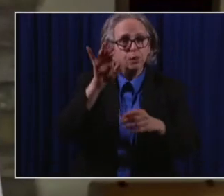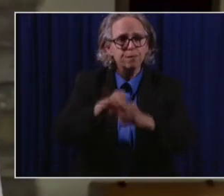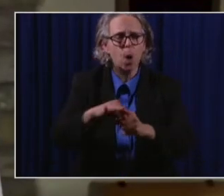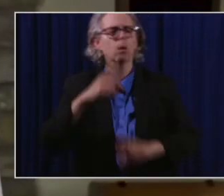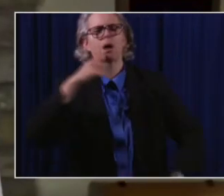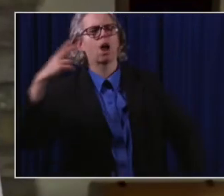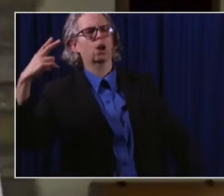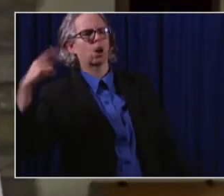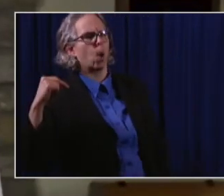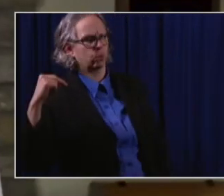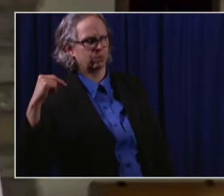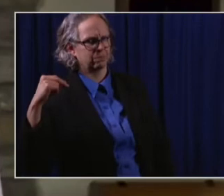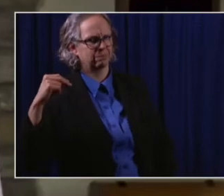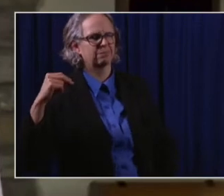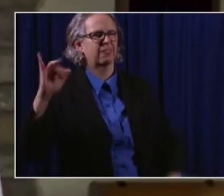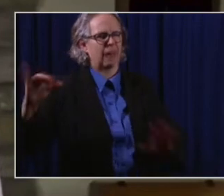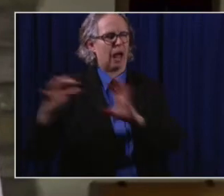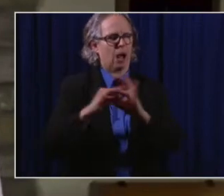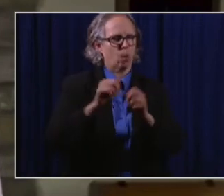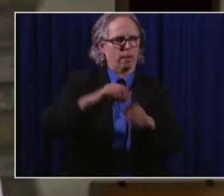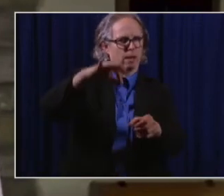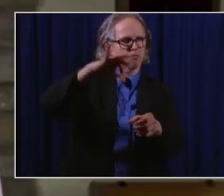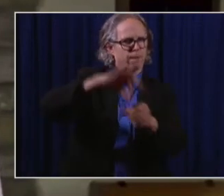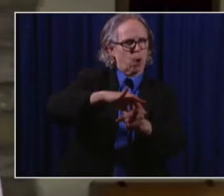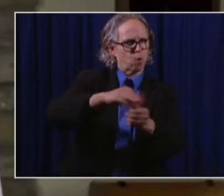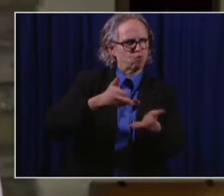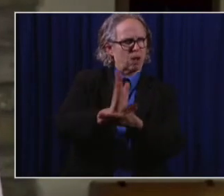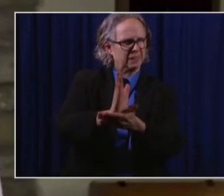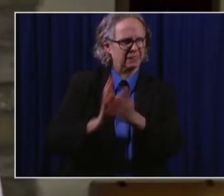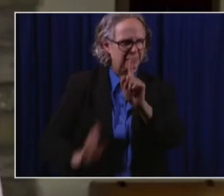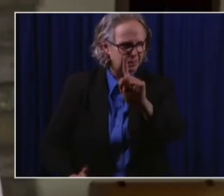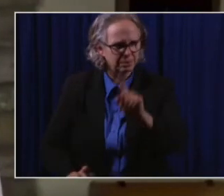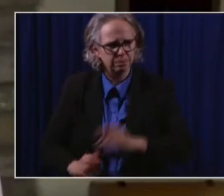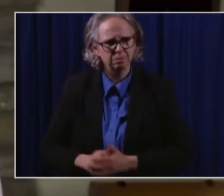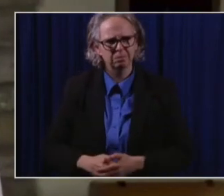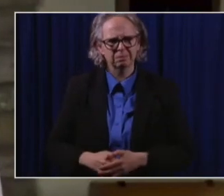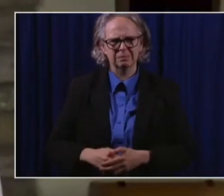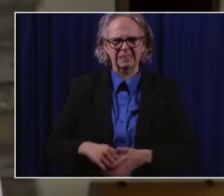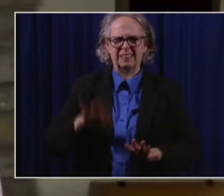into some other very serious constitutional